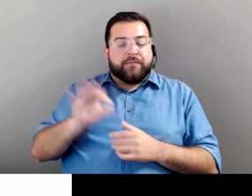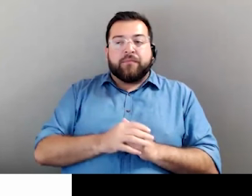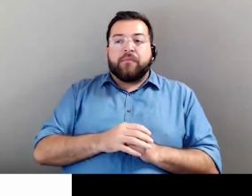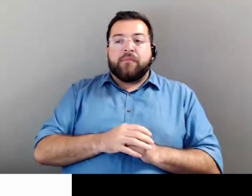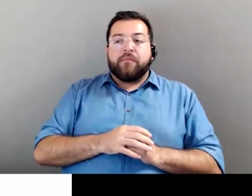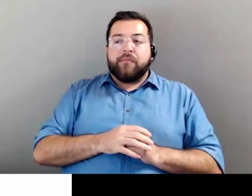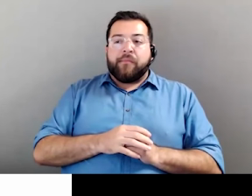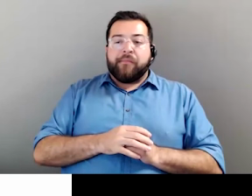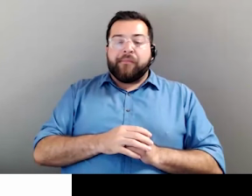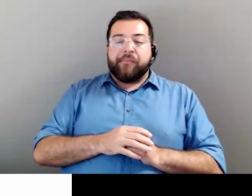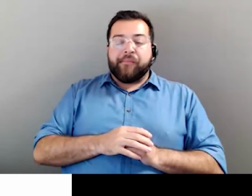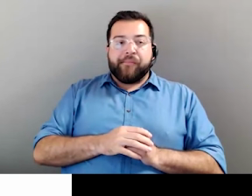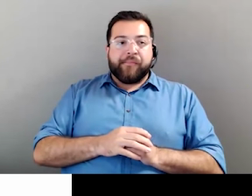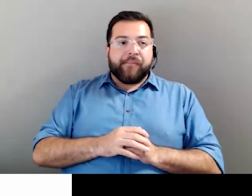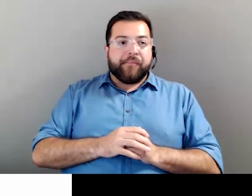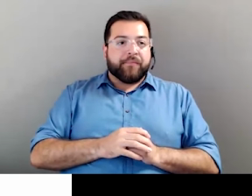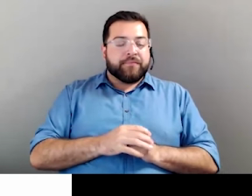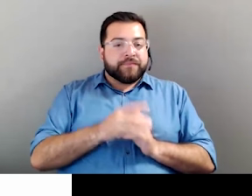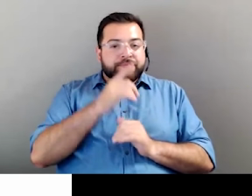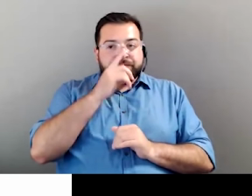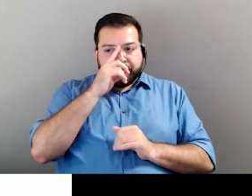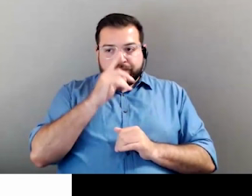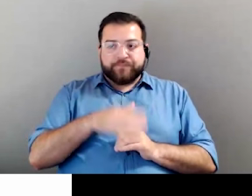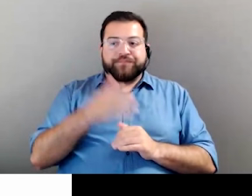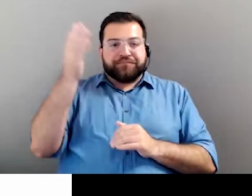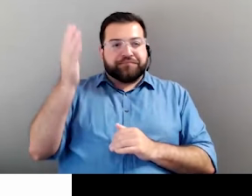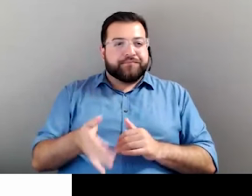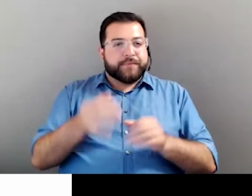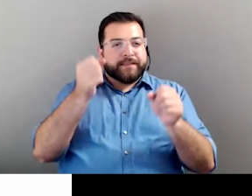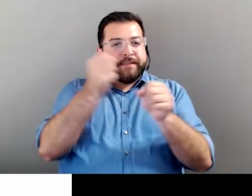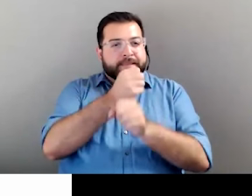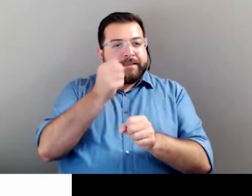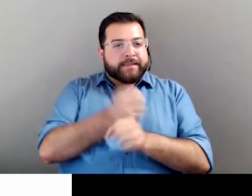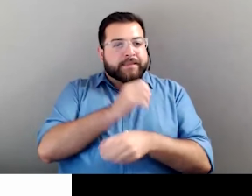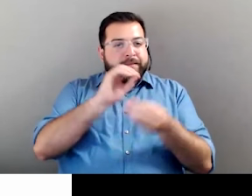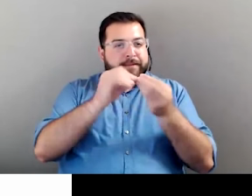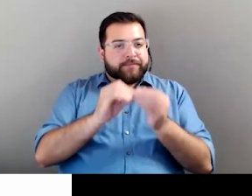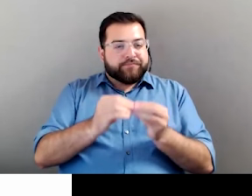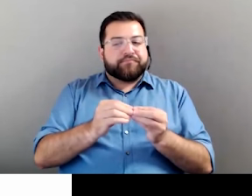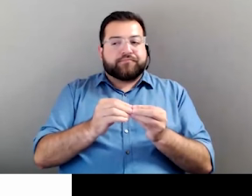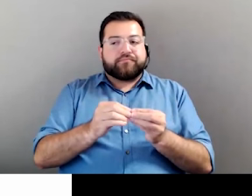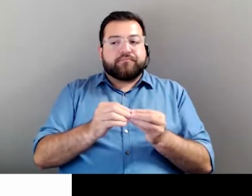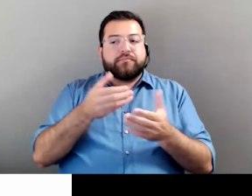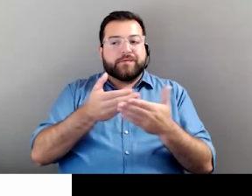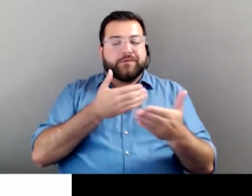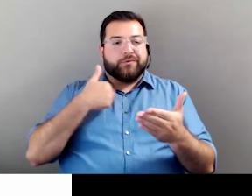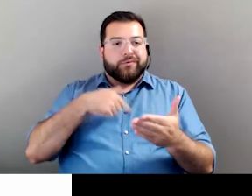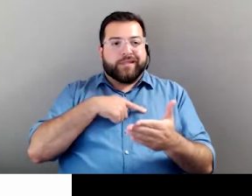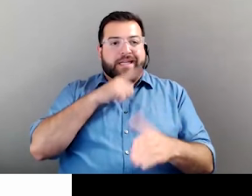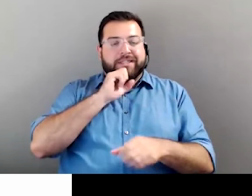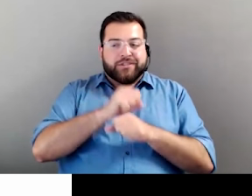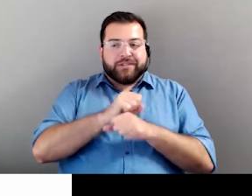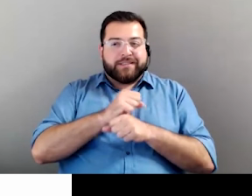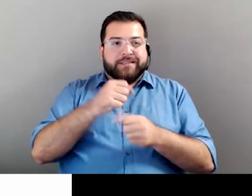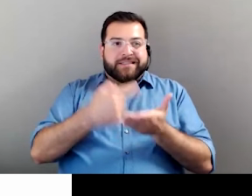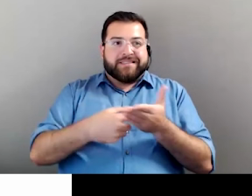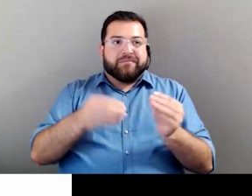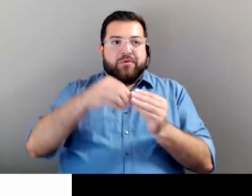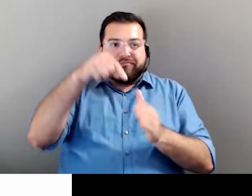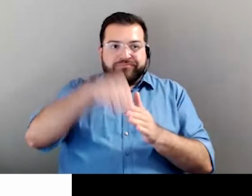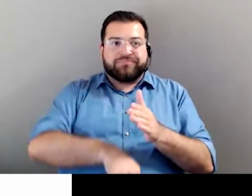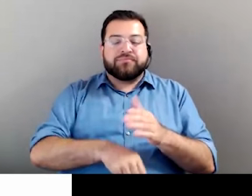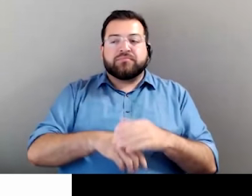So there are some statistics before we get into actual meat of it all. So